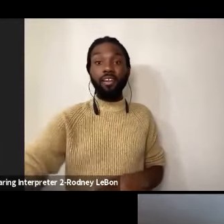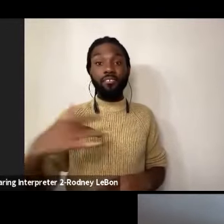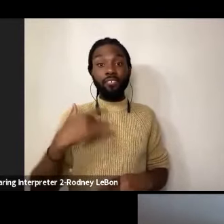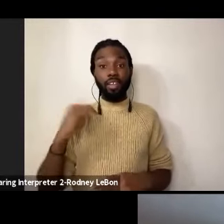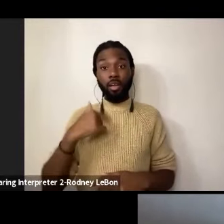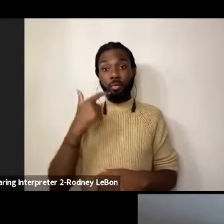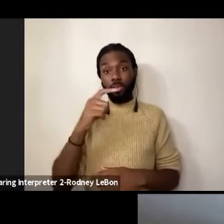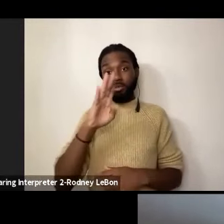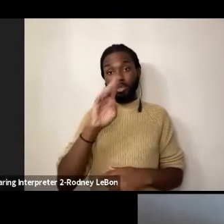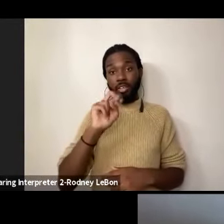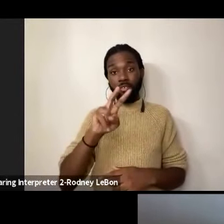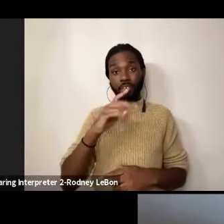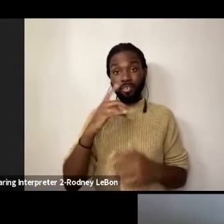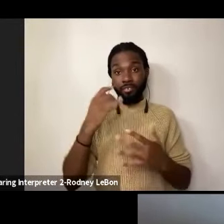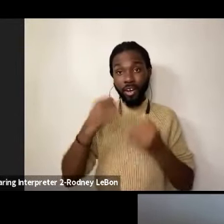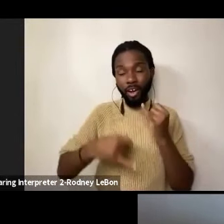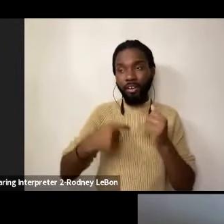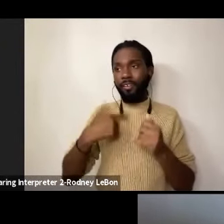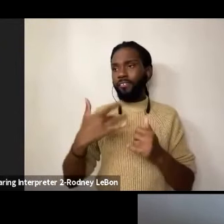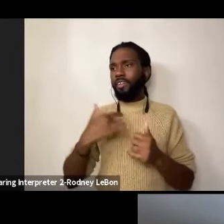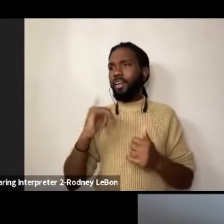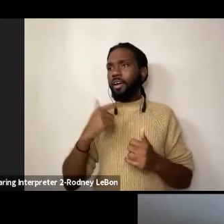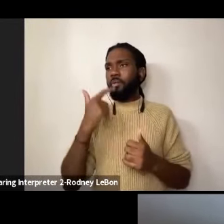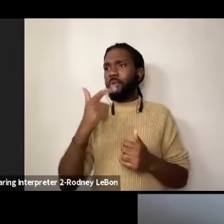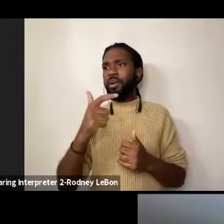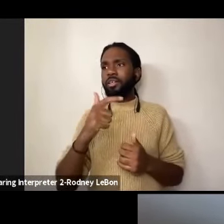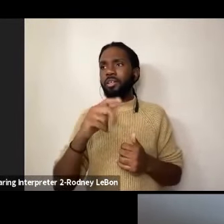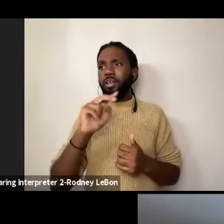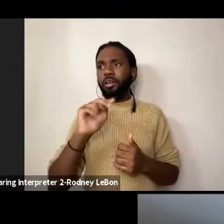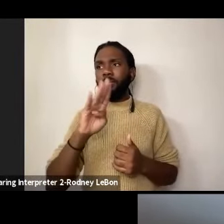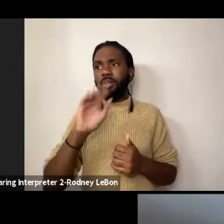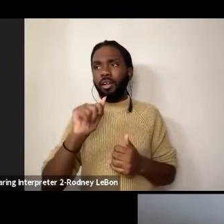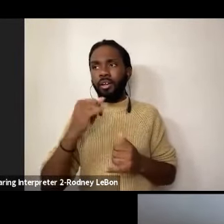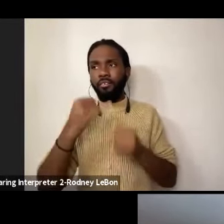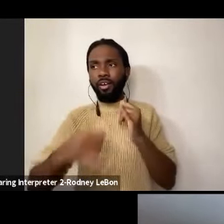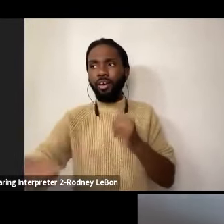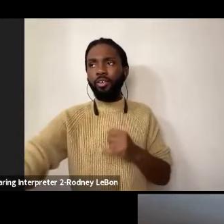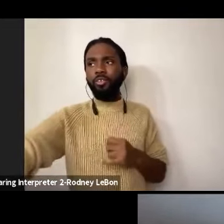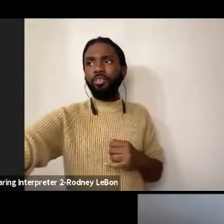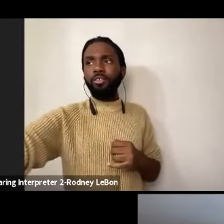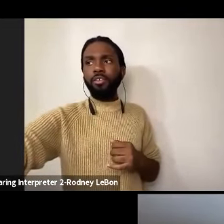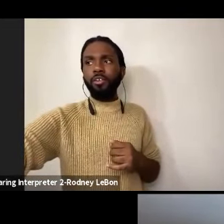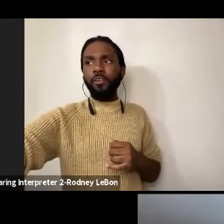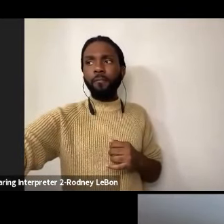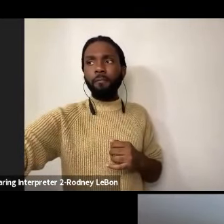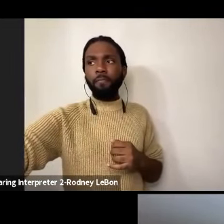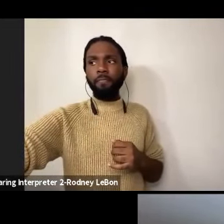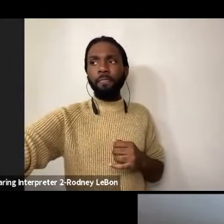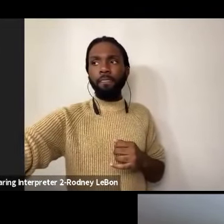the NBA finals. I feel like I am sitting home